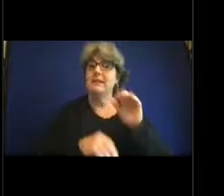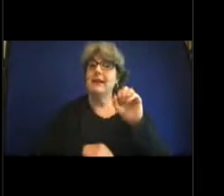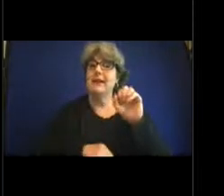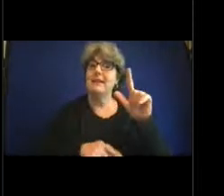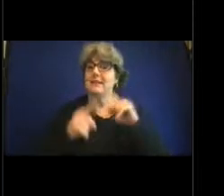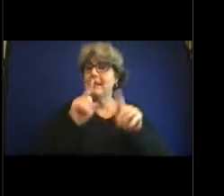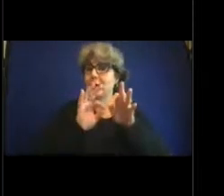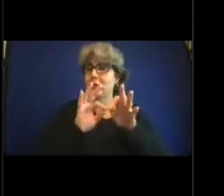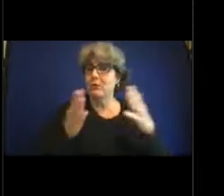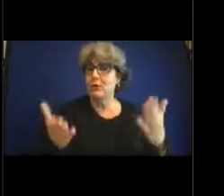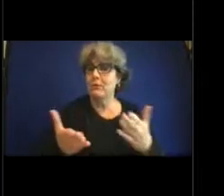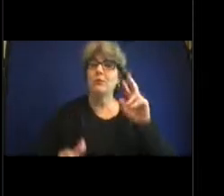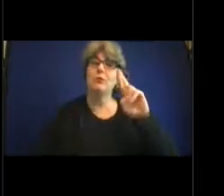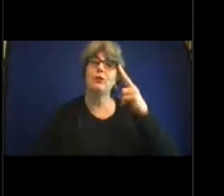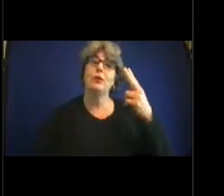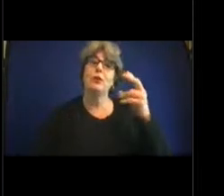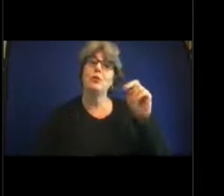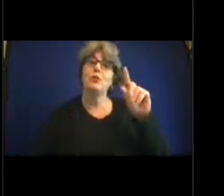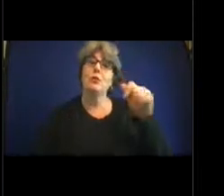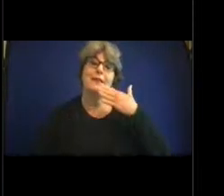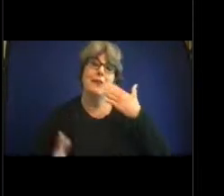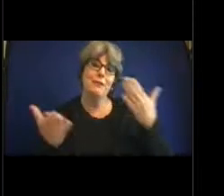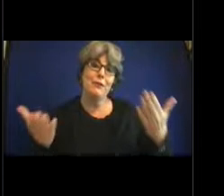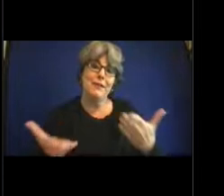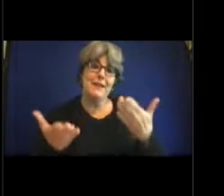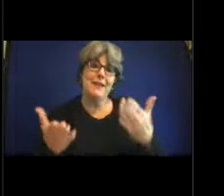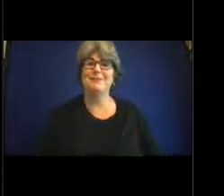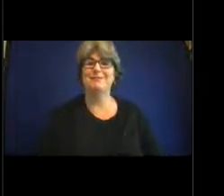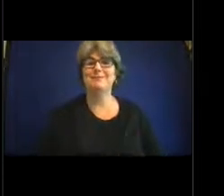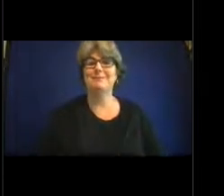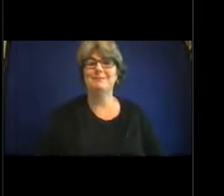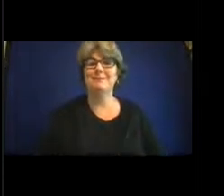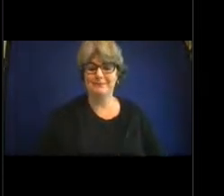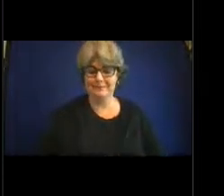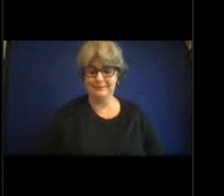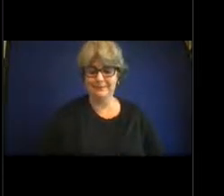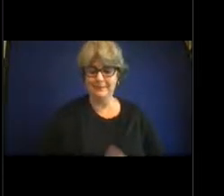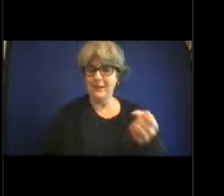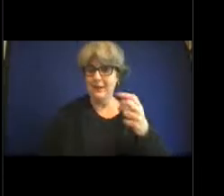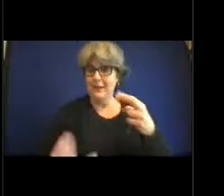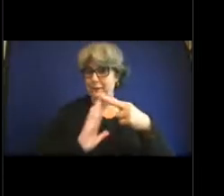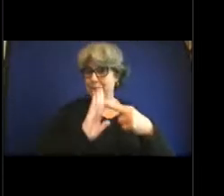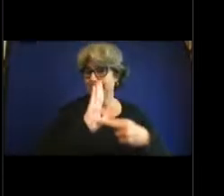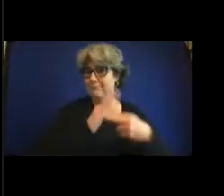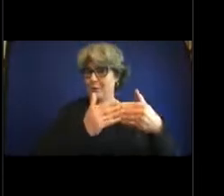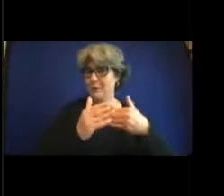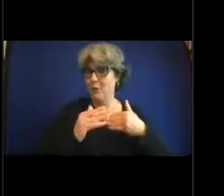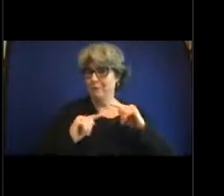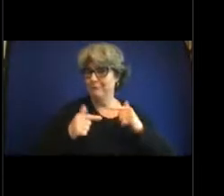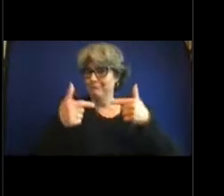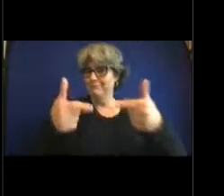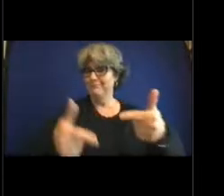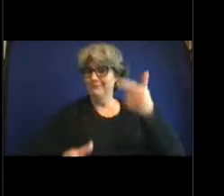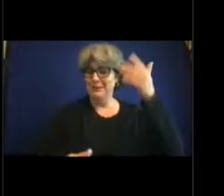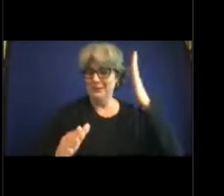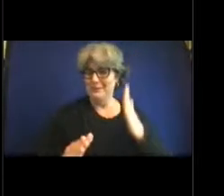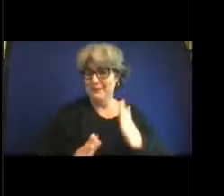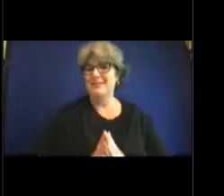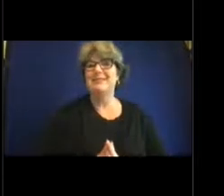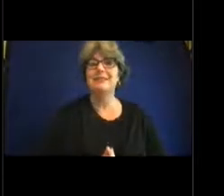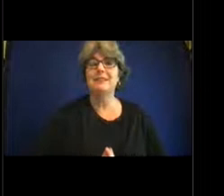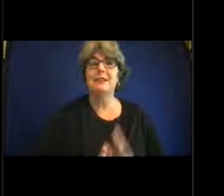Sign Language interpreter, Rhonda. Thanks for being here, Rhonda. A few guidelines before I hand you over to the speakers today.